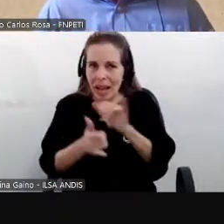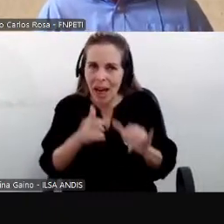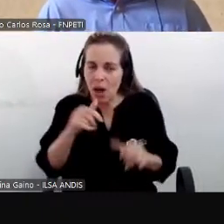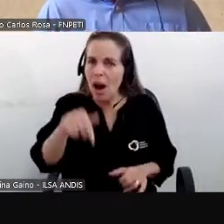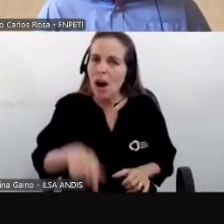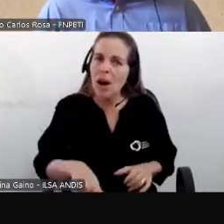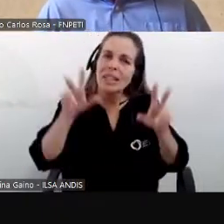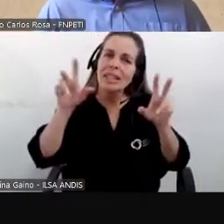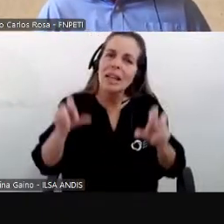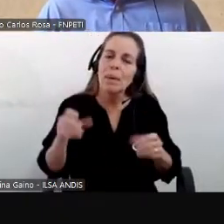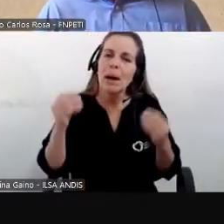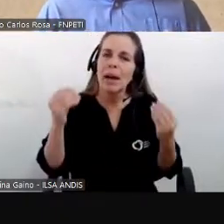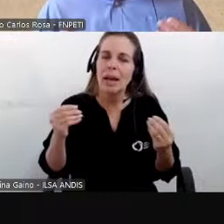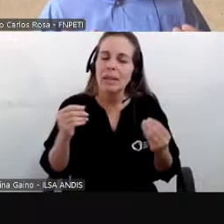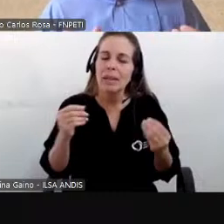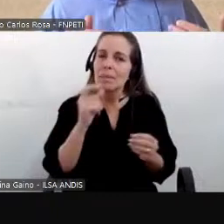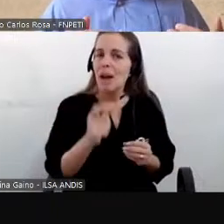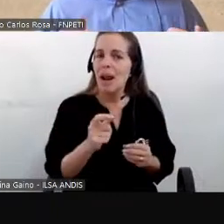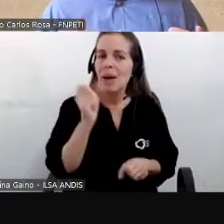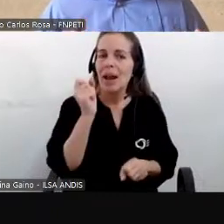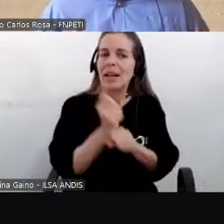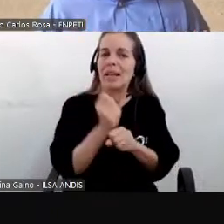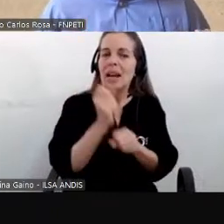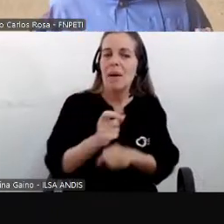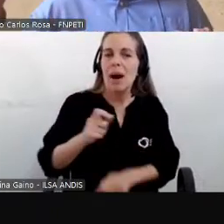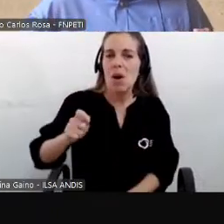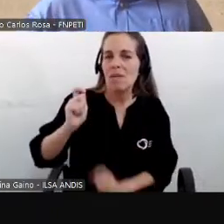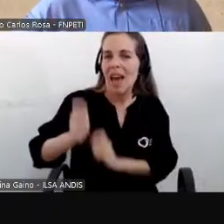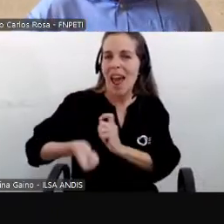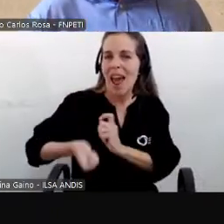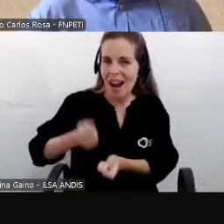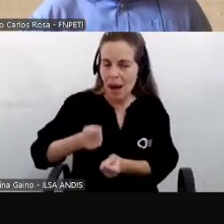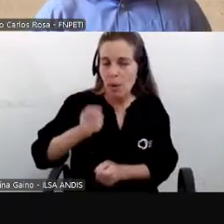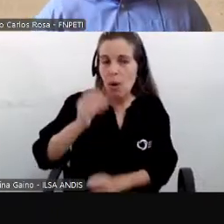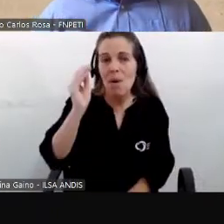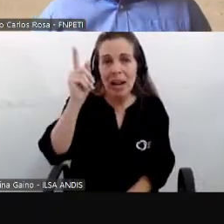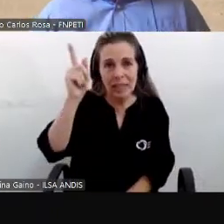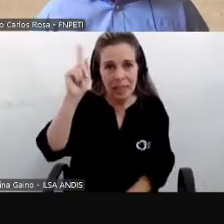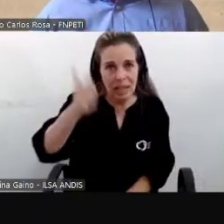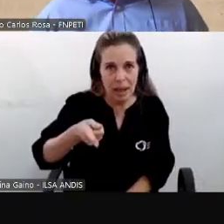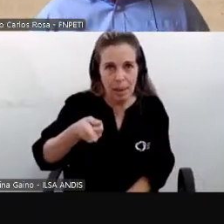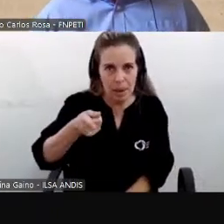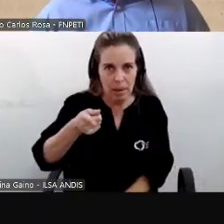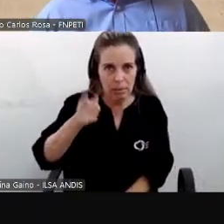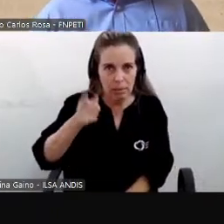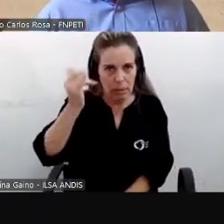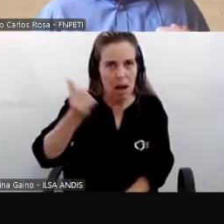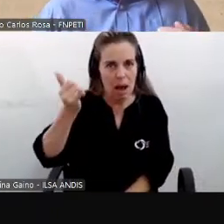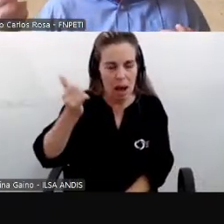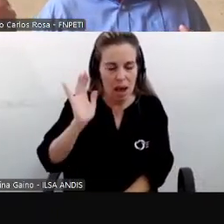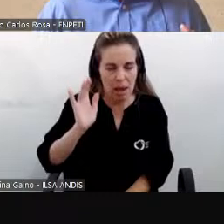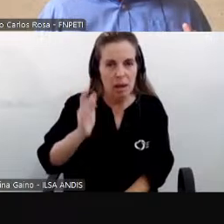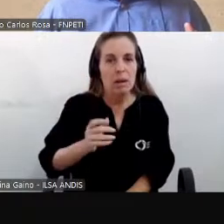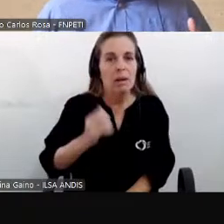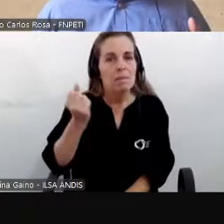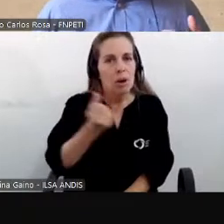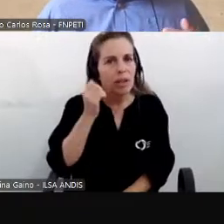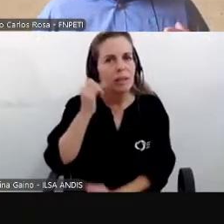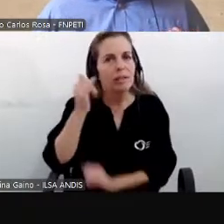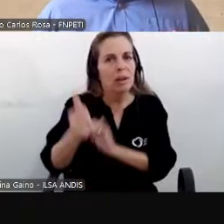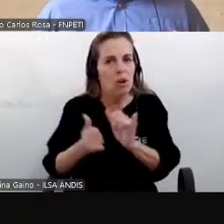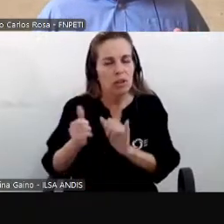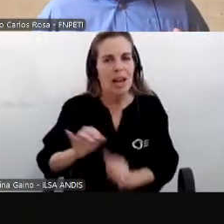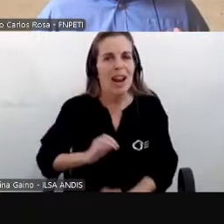With that, I would like to express how this concept of slave labor is established in Brazil. And